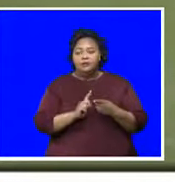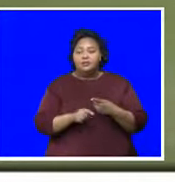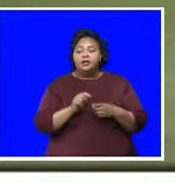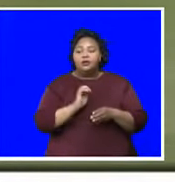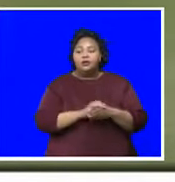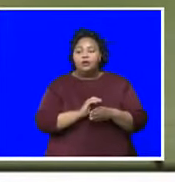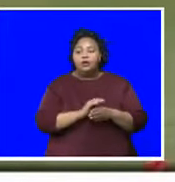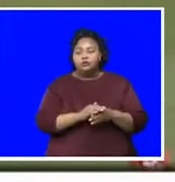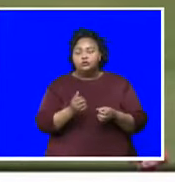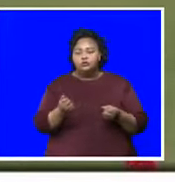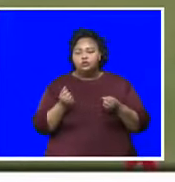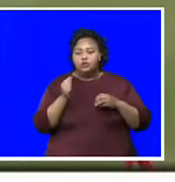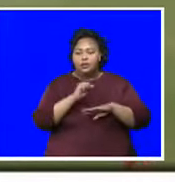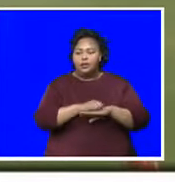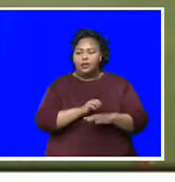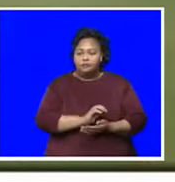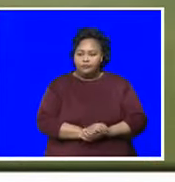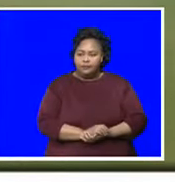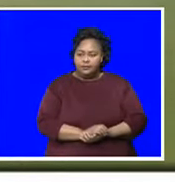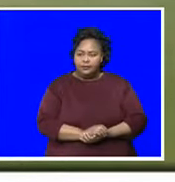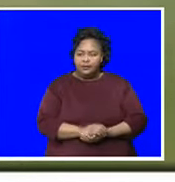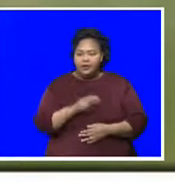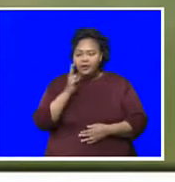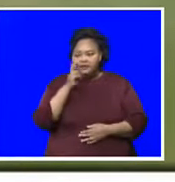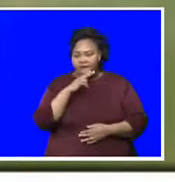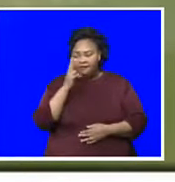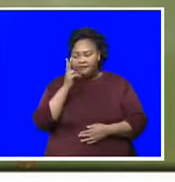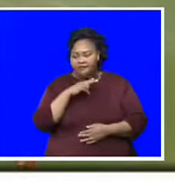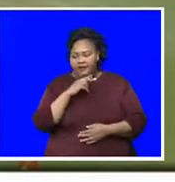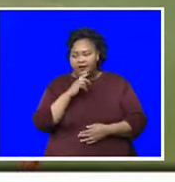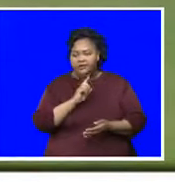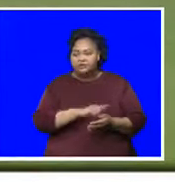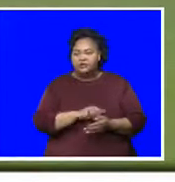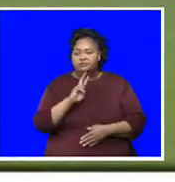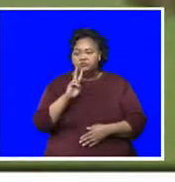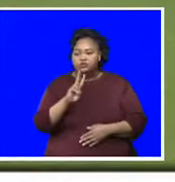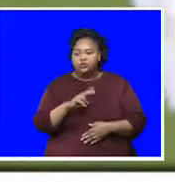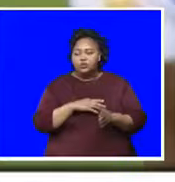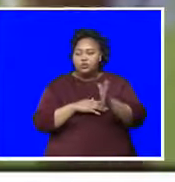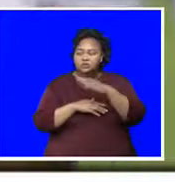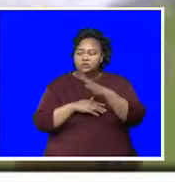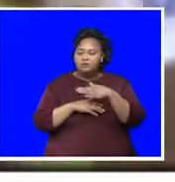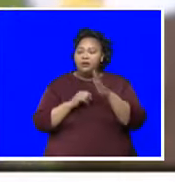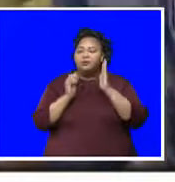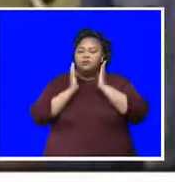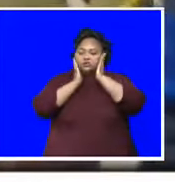Sitlango's next encounter will be against Malawi on Friday from 2 p.m. For Eswatini TV